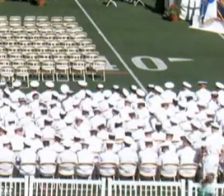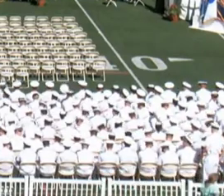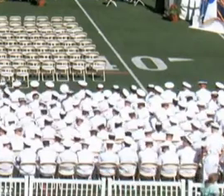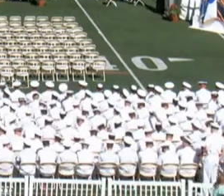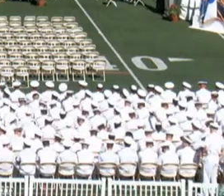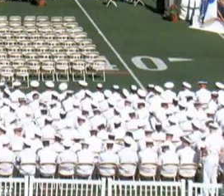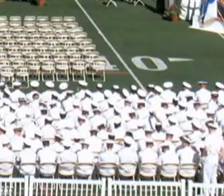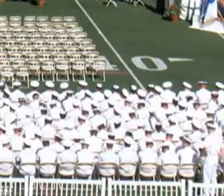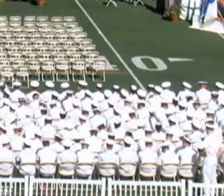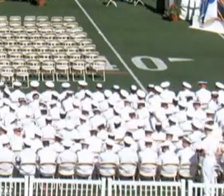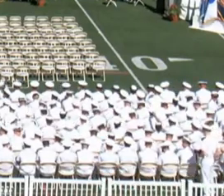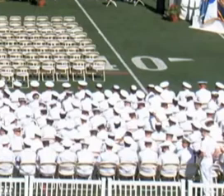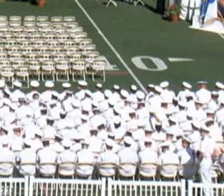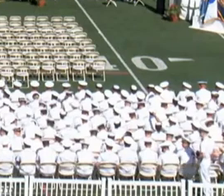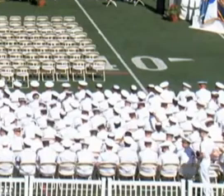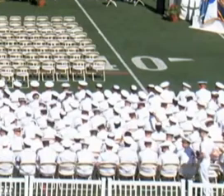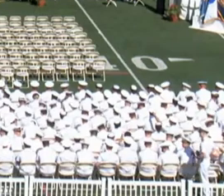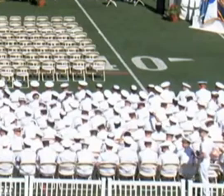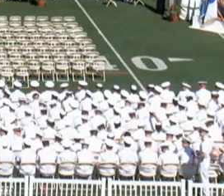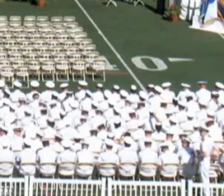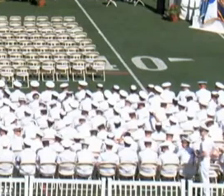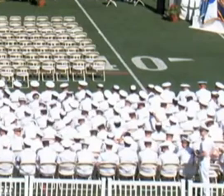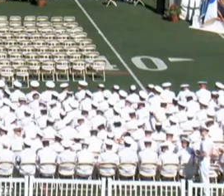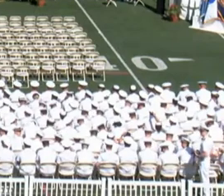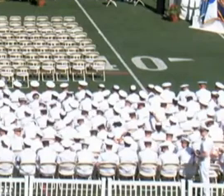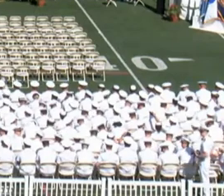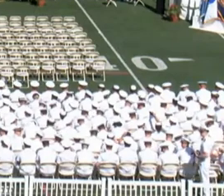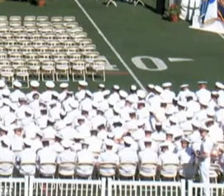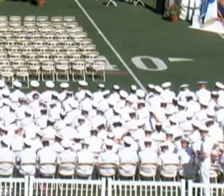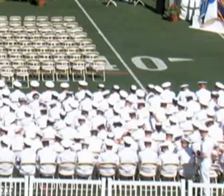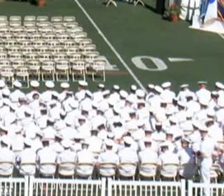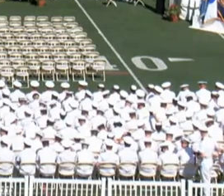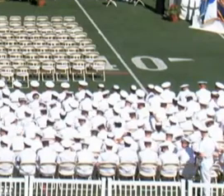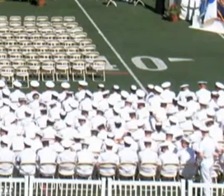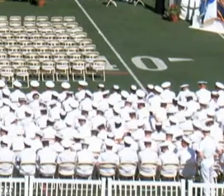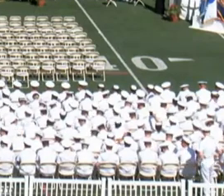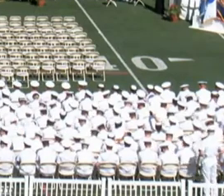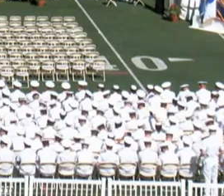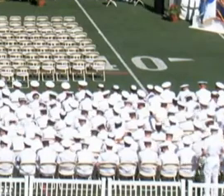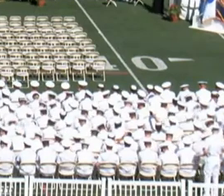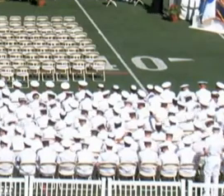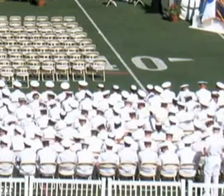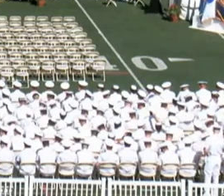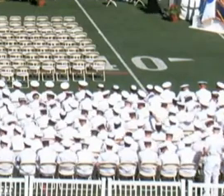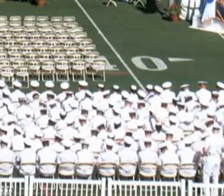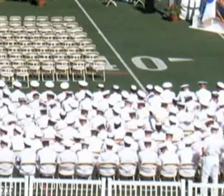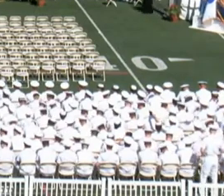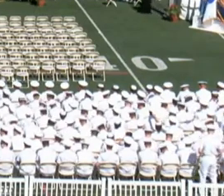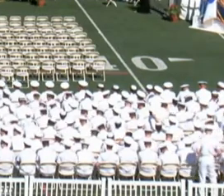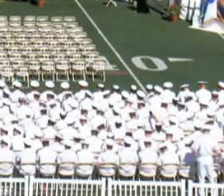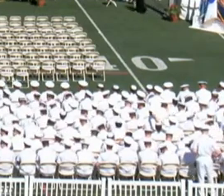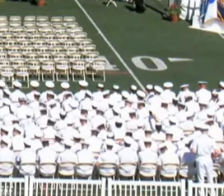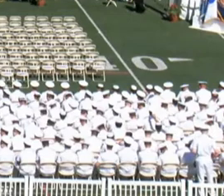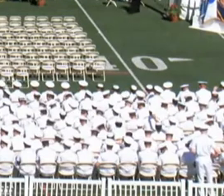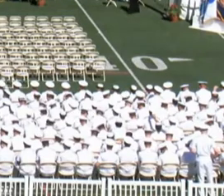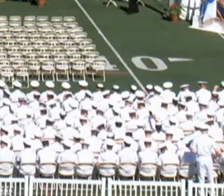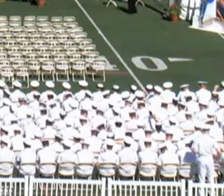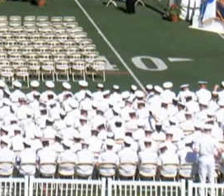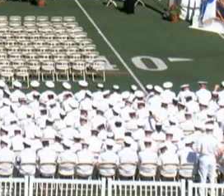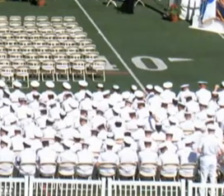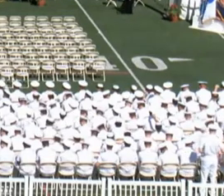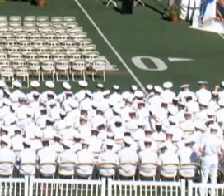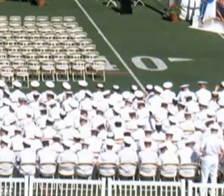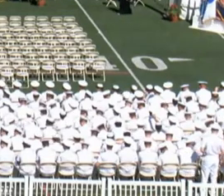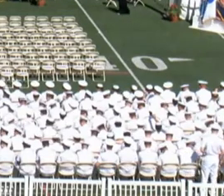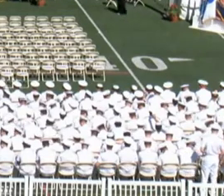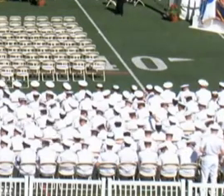The legacy class this year is 1968. Which will lead the procession of dignitaries, distinguished visitors, graduates, faculty, and